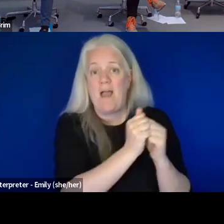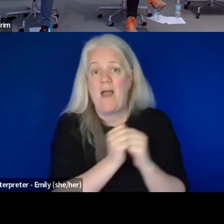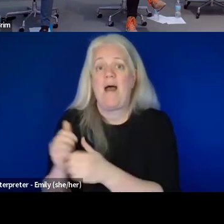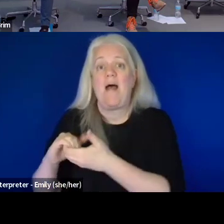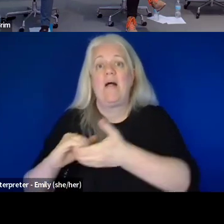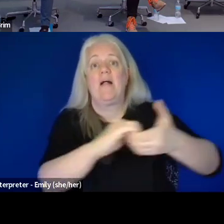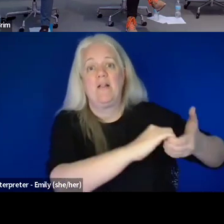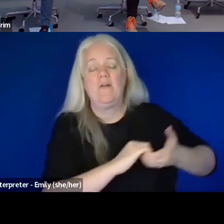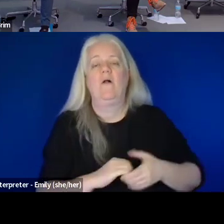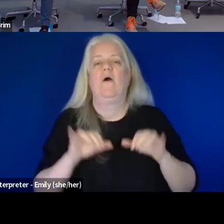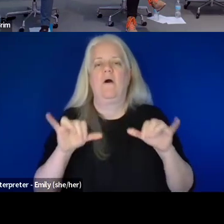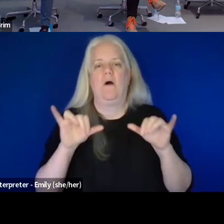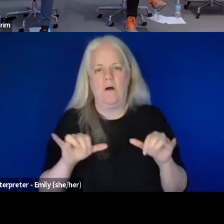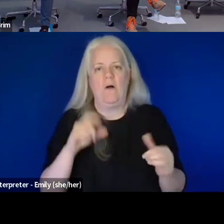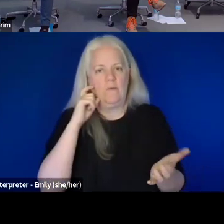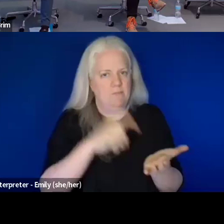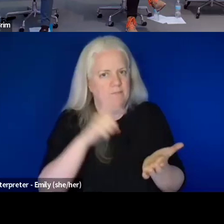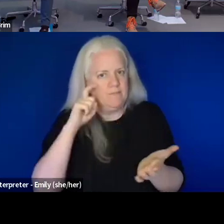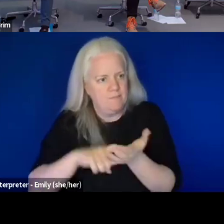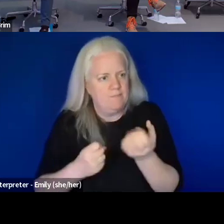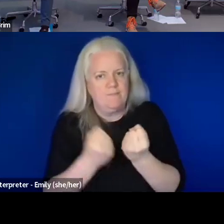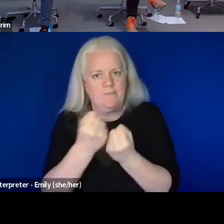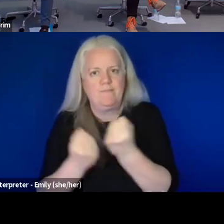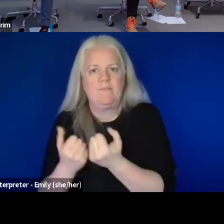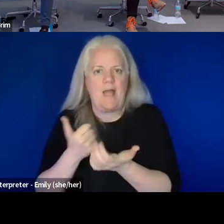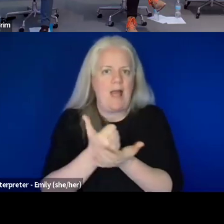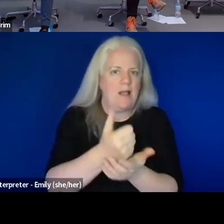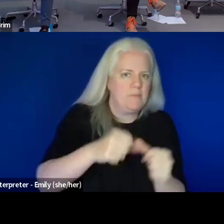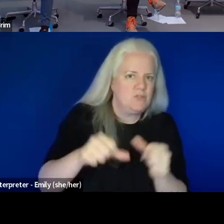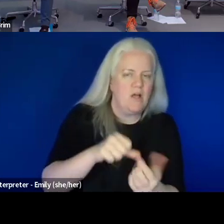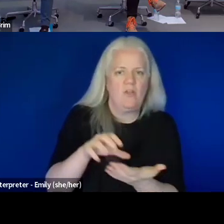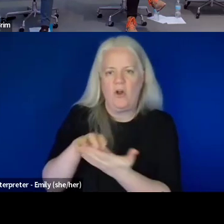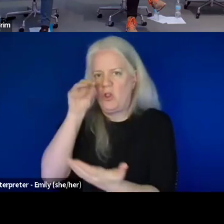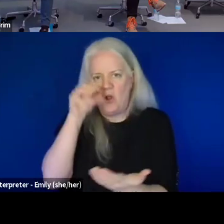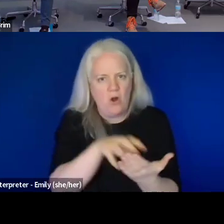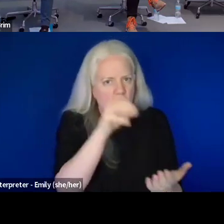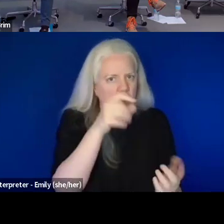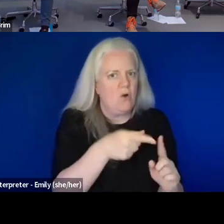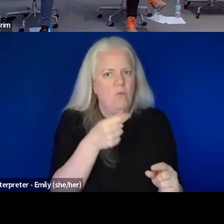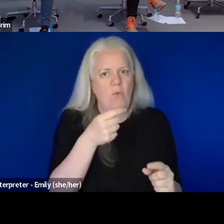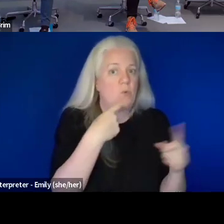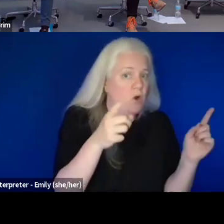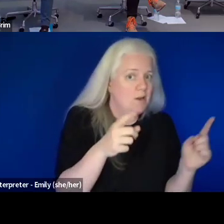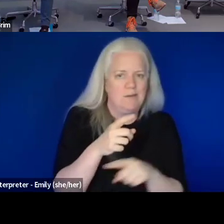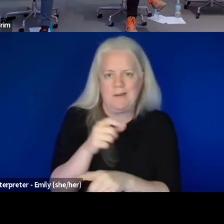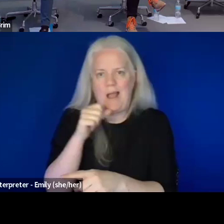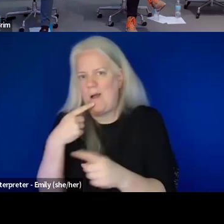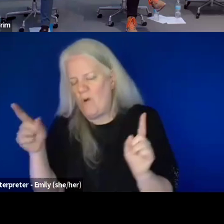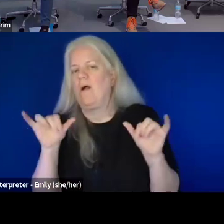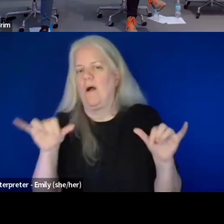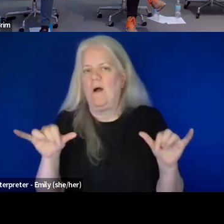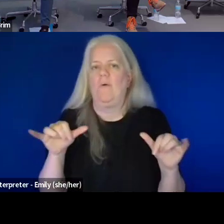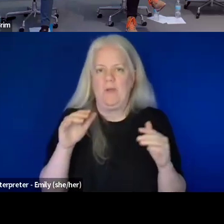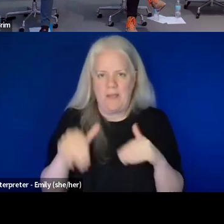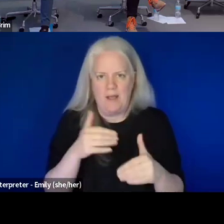best identify gaps, best help navigate and share, best learn from what is working, what isn't working, and how we can really